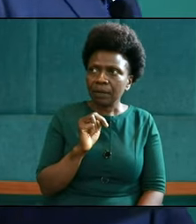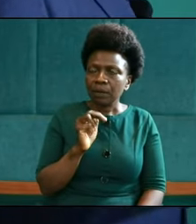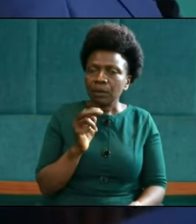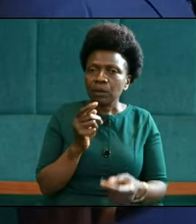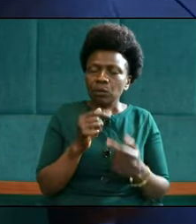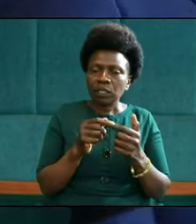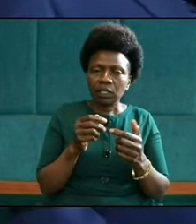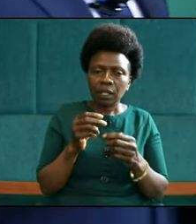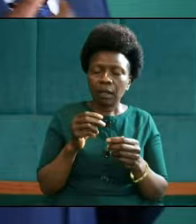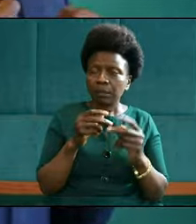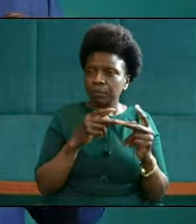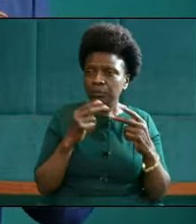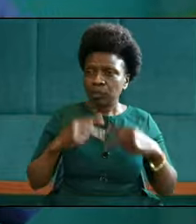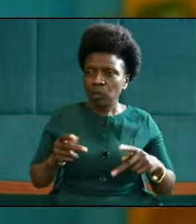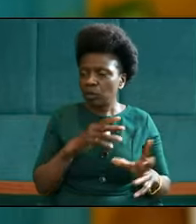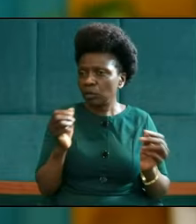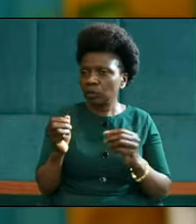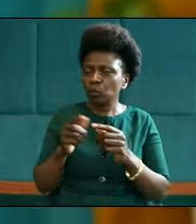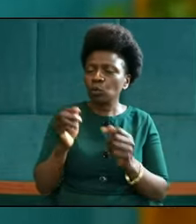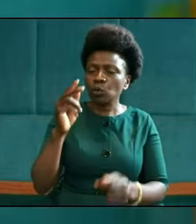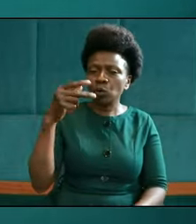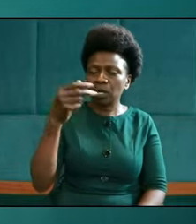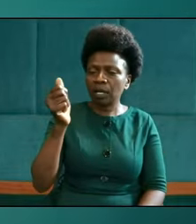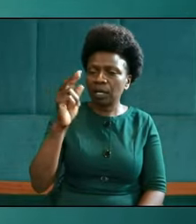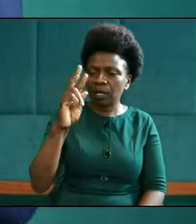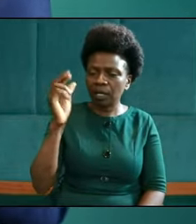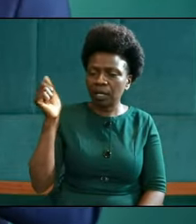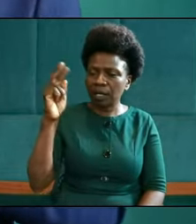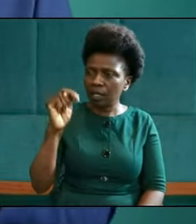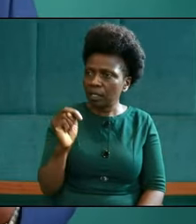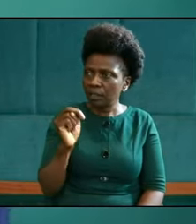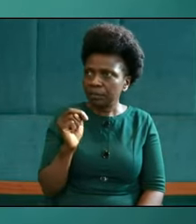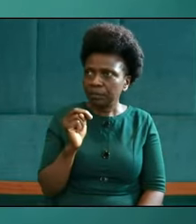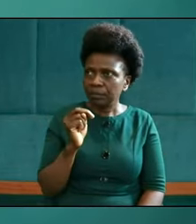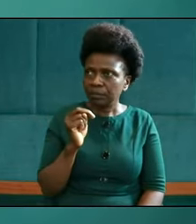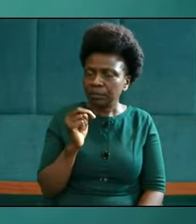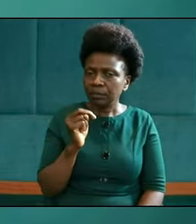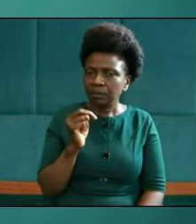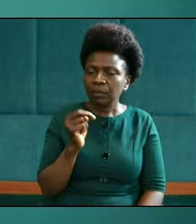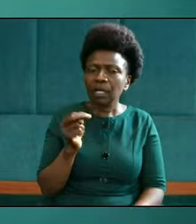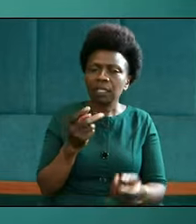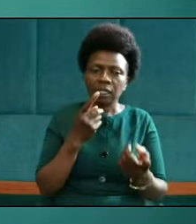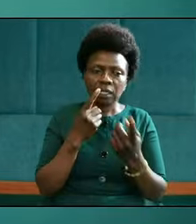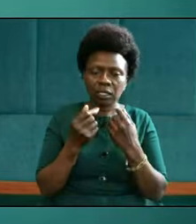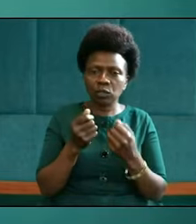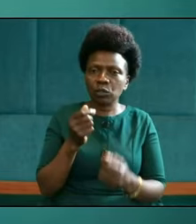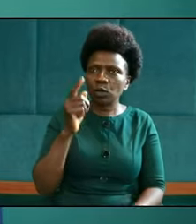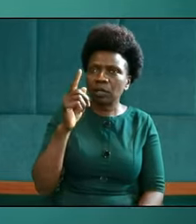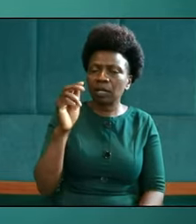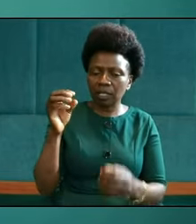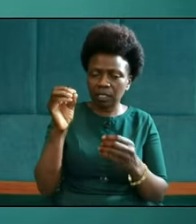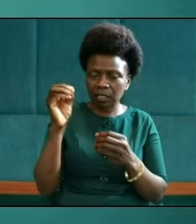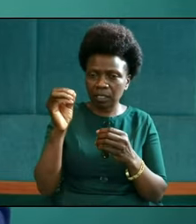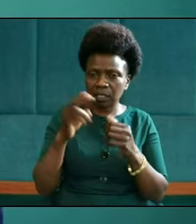Haran, I'm being told that it is more than 700 kilometers. So that one is a